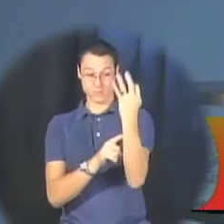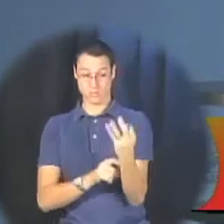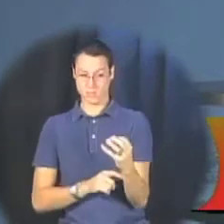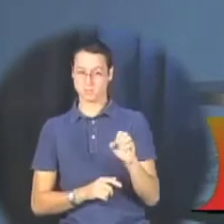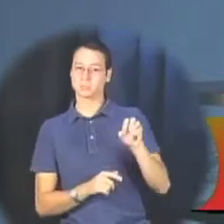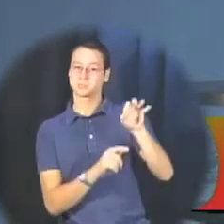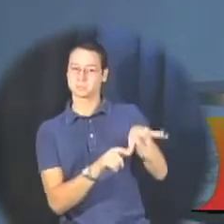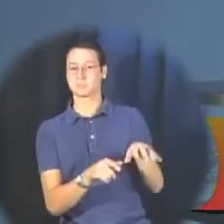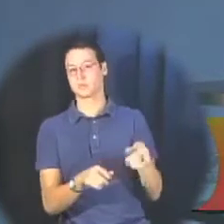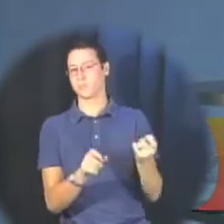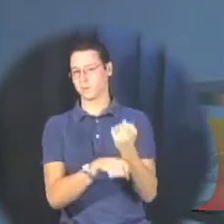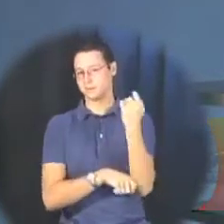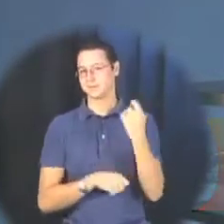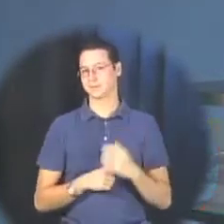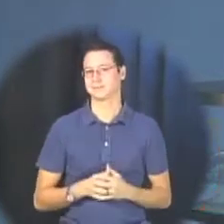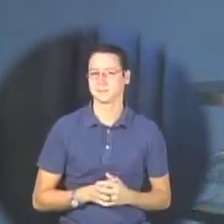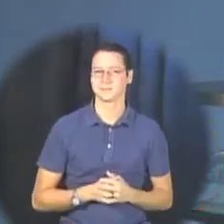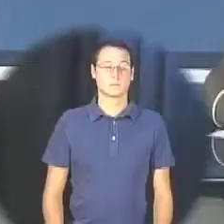a prize.